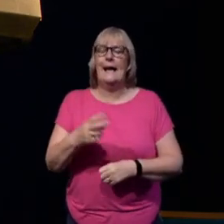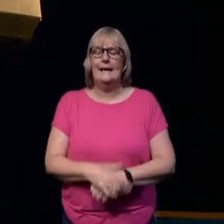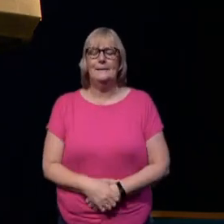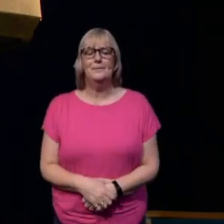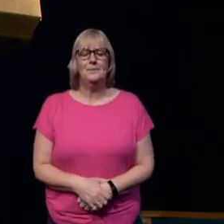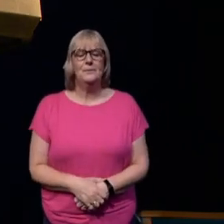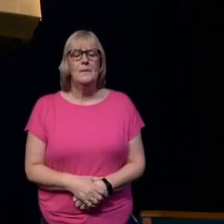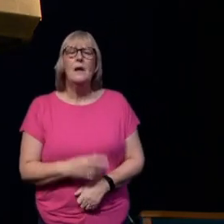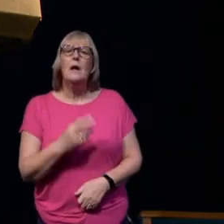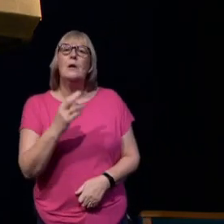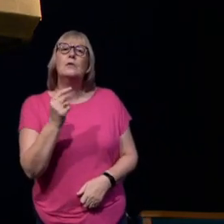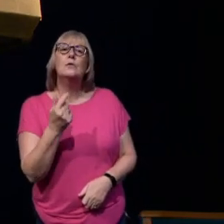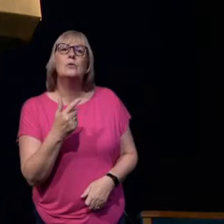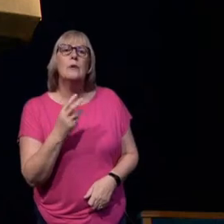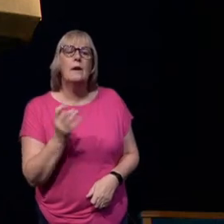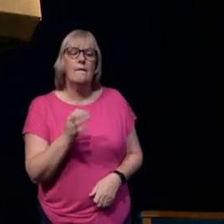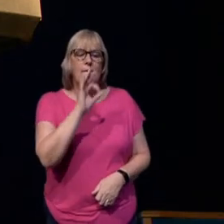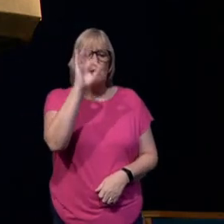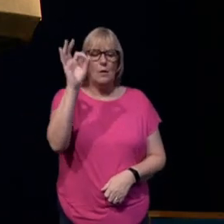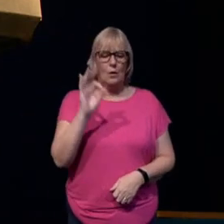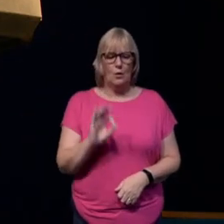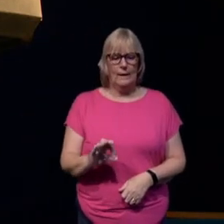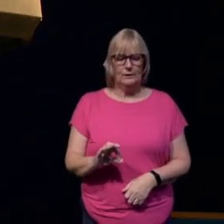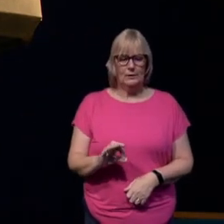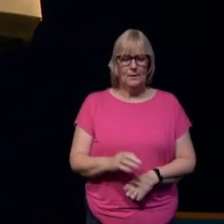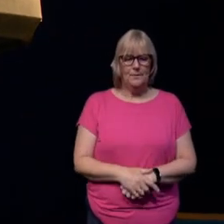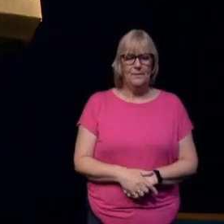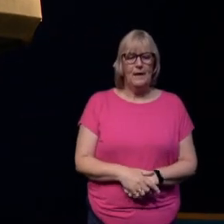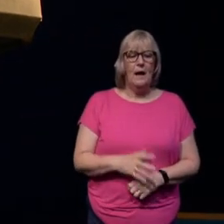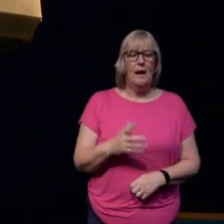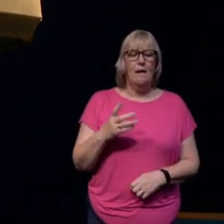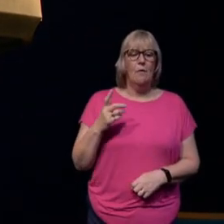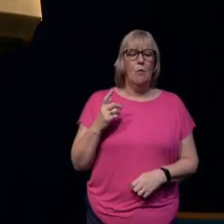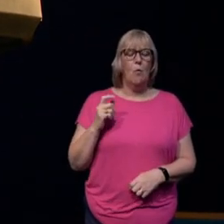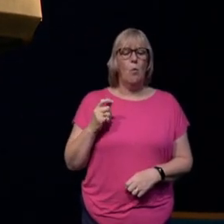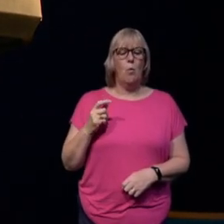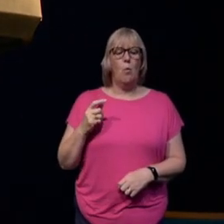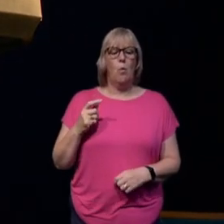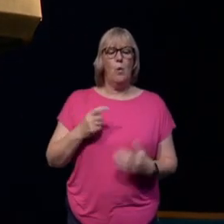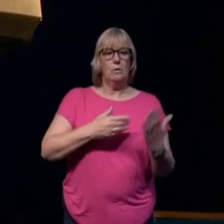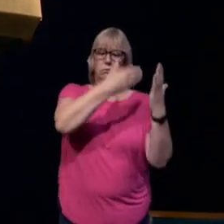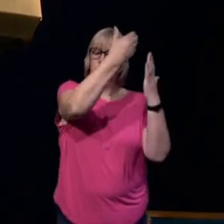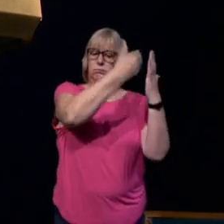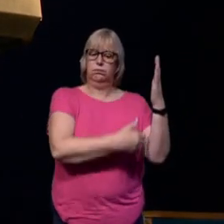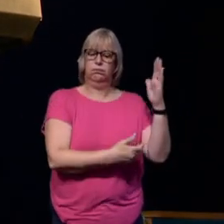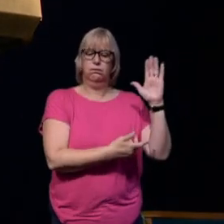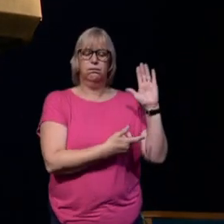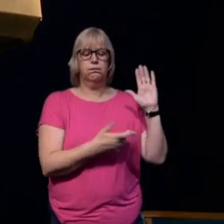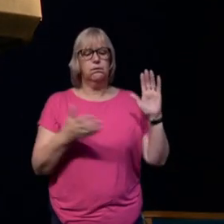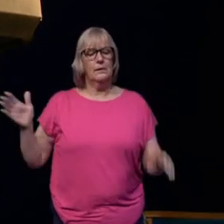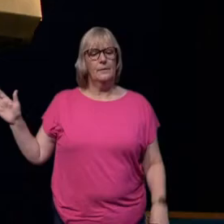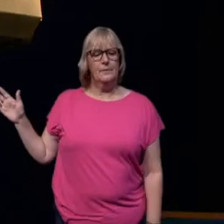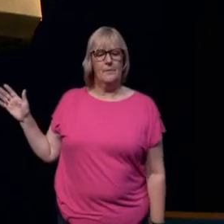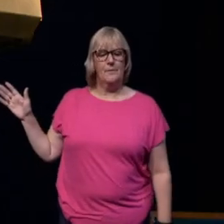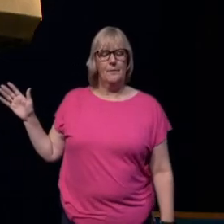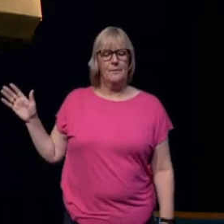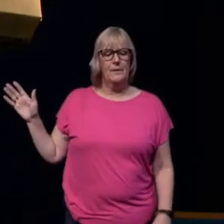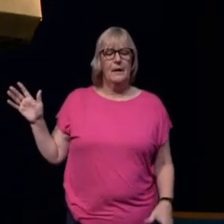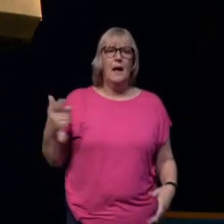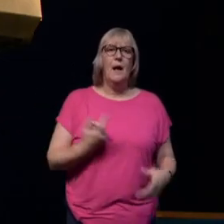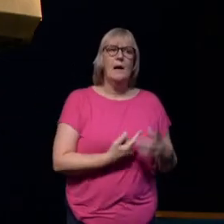questions in a moment, but I just want to show you just this little outline here, just as we come to it. Do you see the self-leadership?